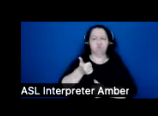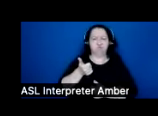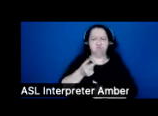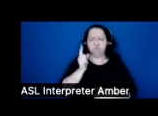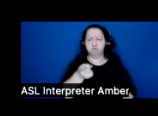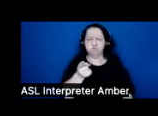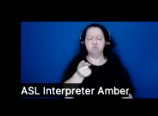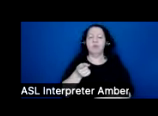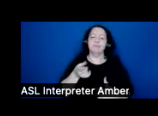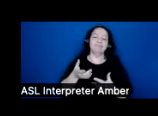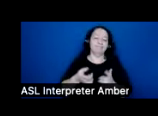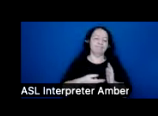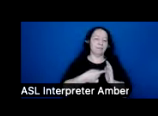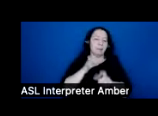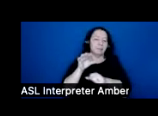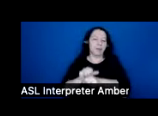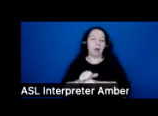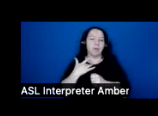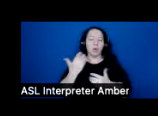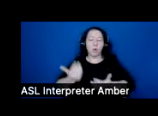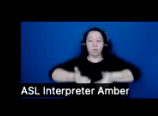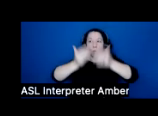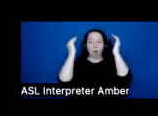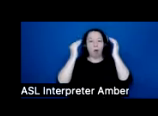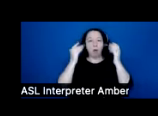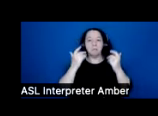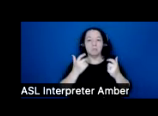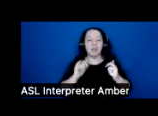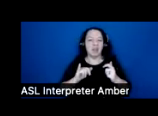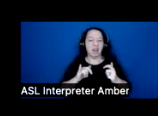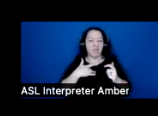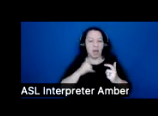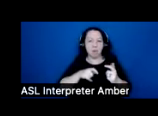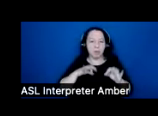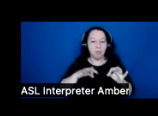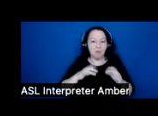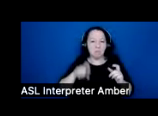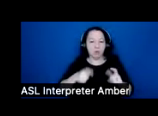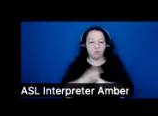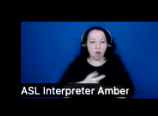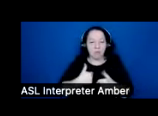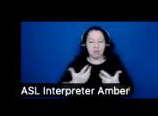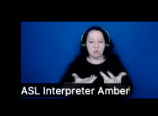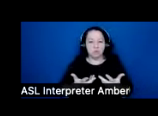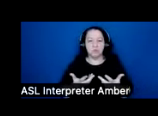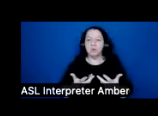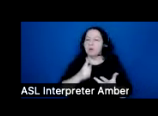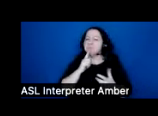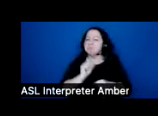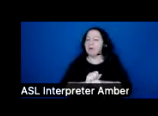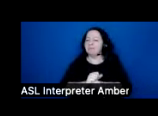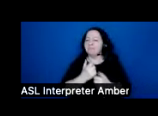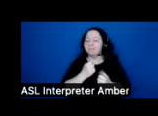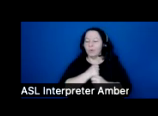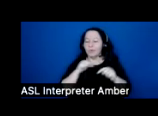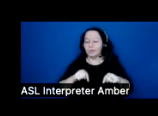just as habit getting overwhelmed and trying to, that perfectionism side of me. I definitely love working at MUSAC because